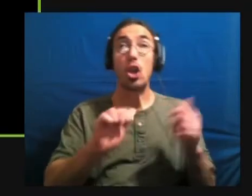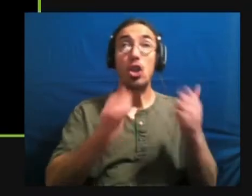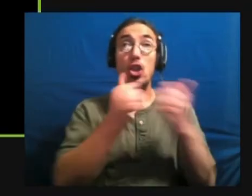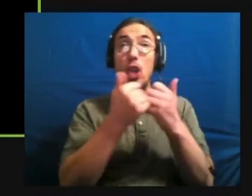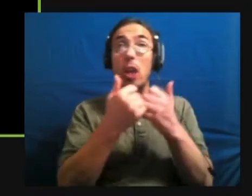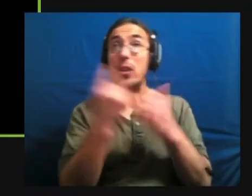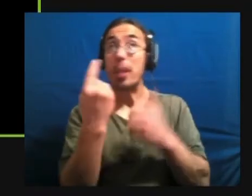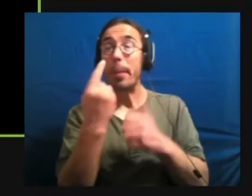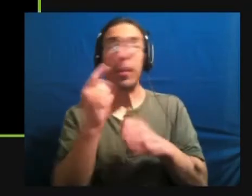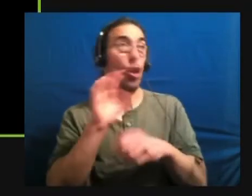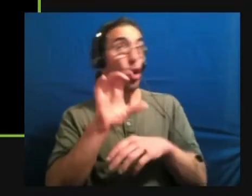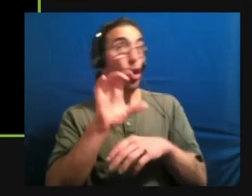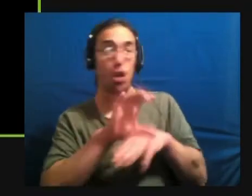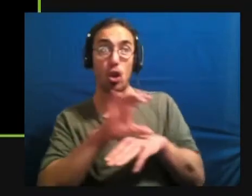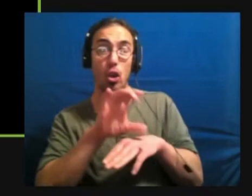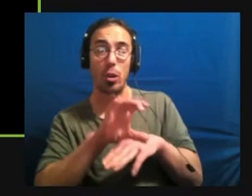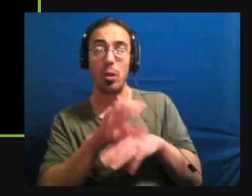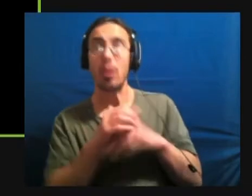that their